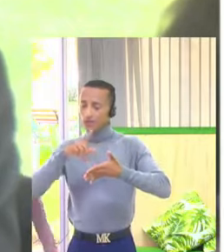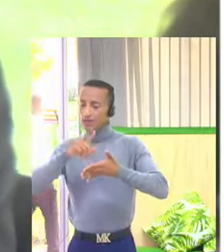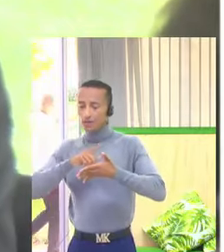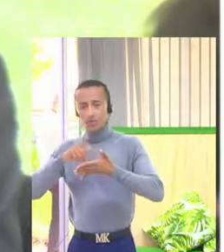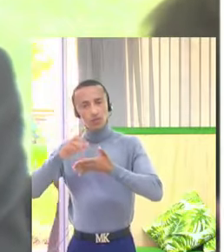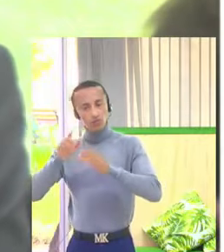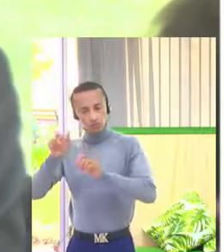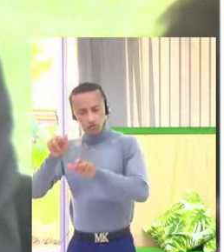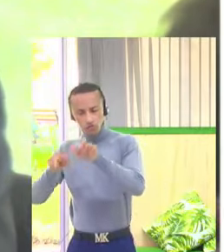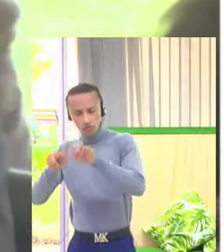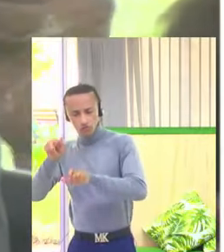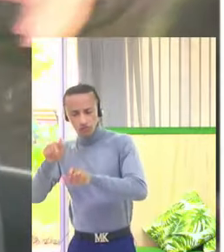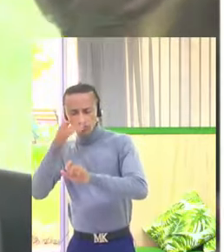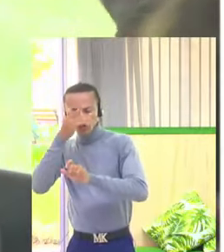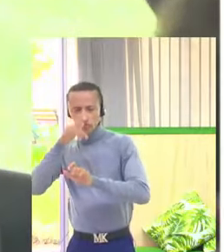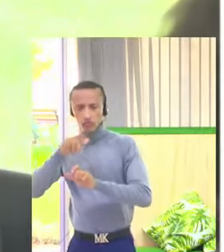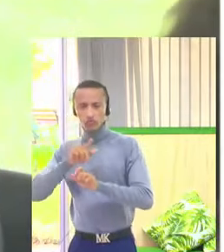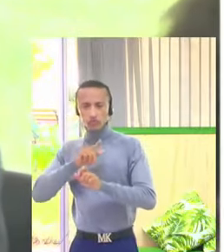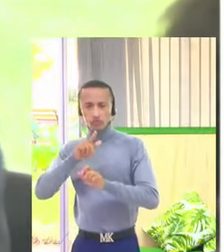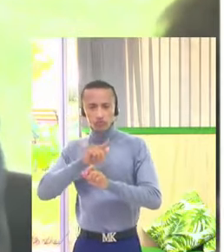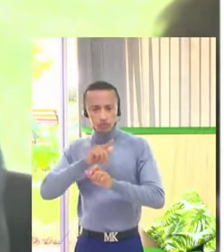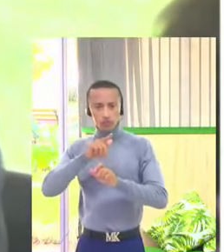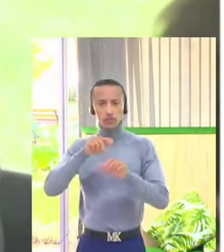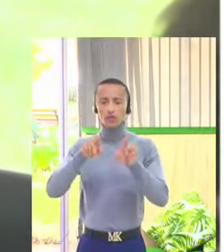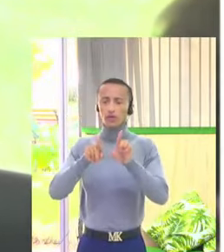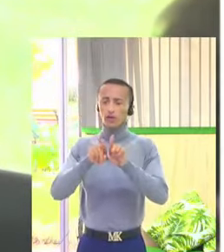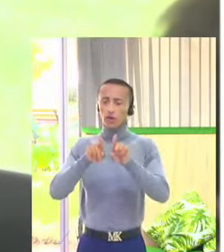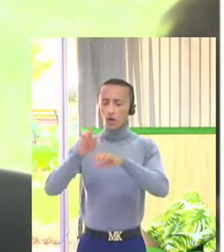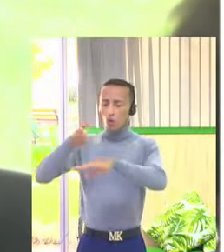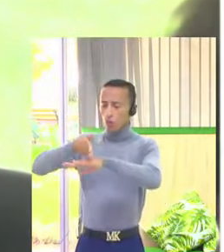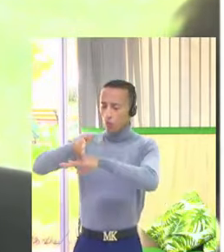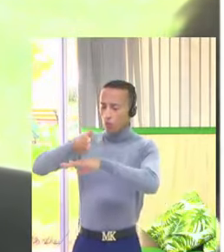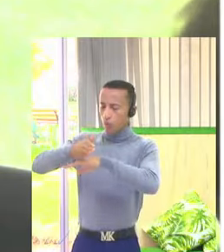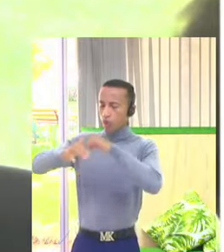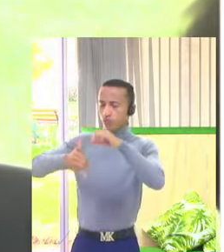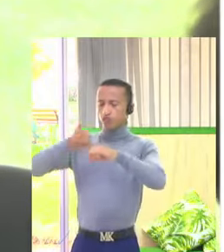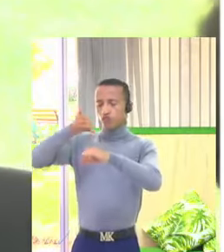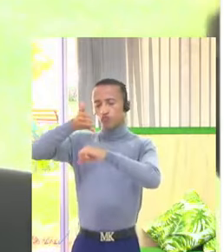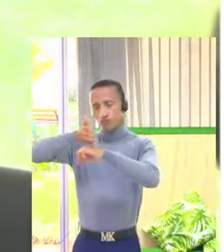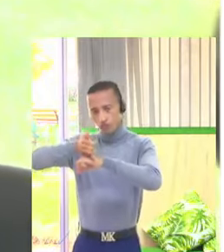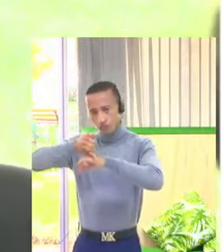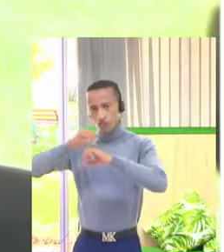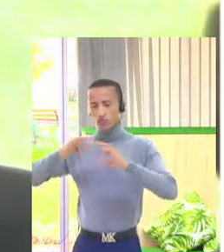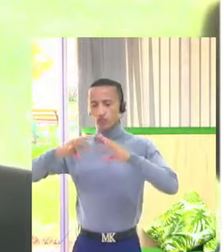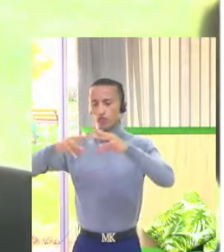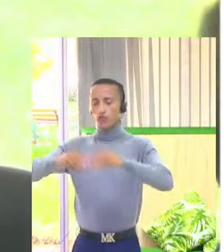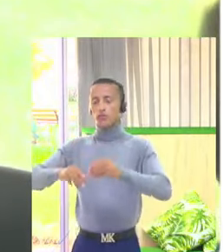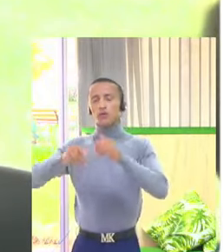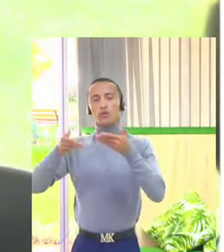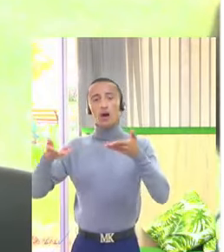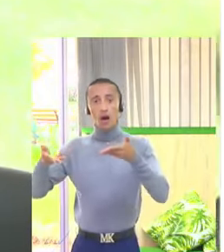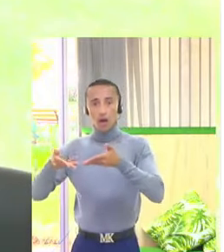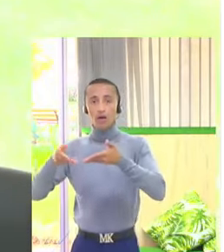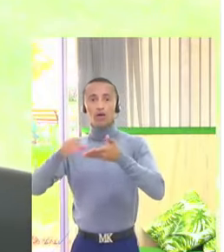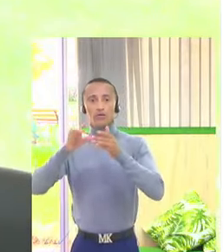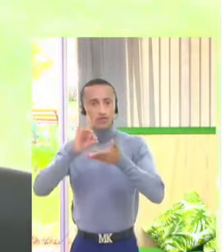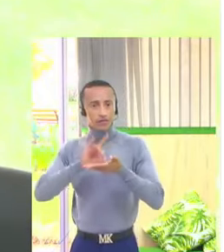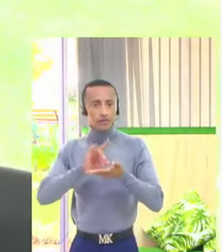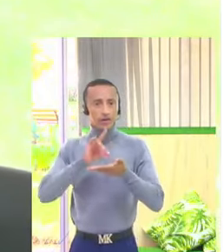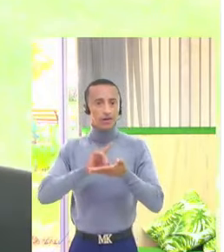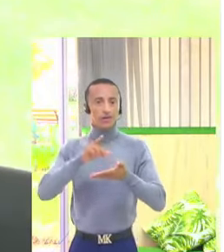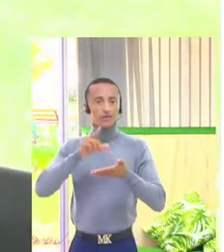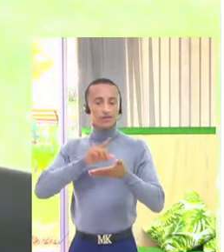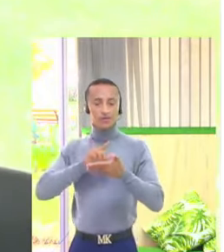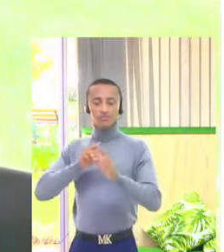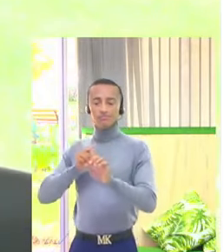digital lives. And so in some ways that has really had a truly transformative effect. But a few things have changed just in the last few